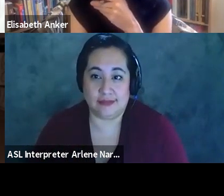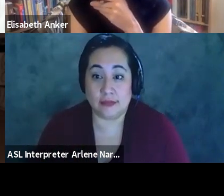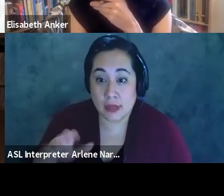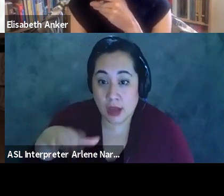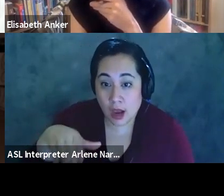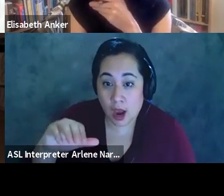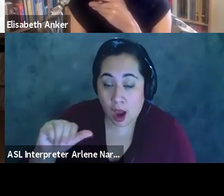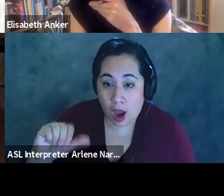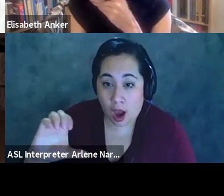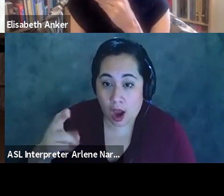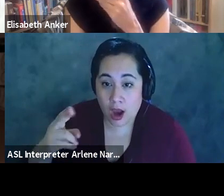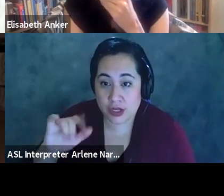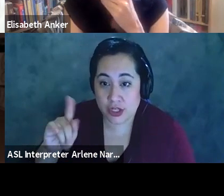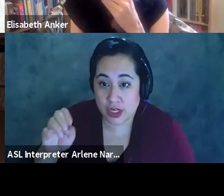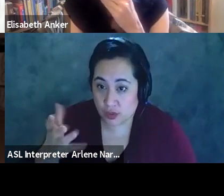Achille?